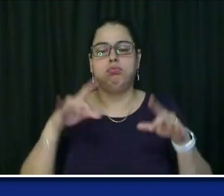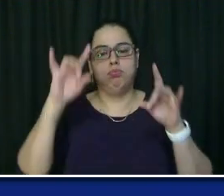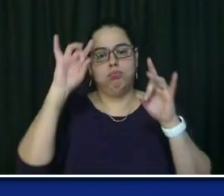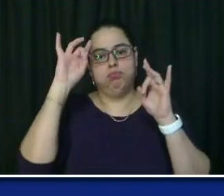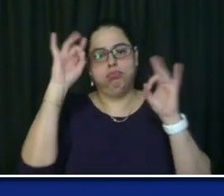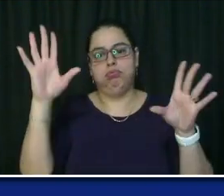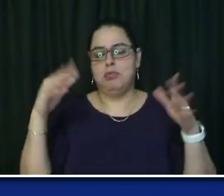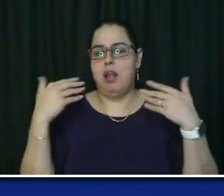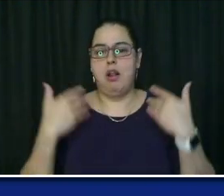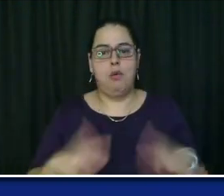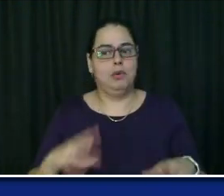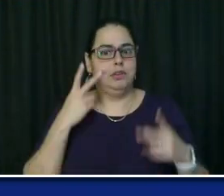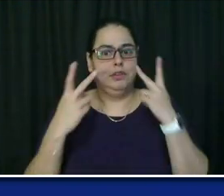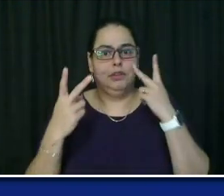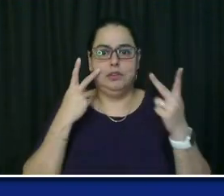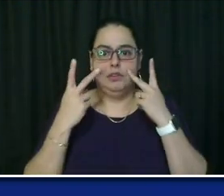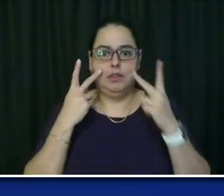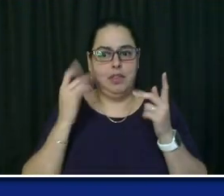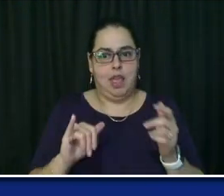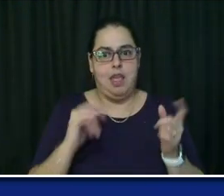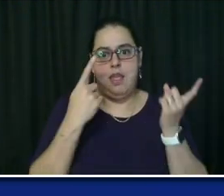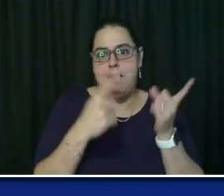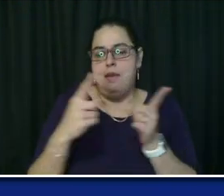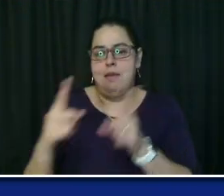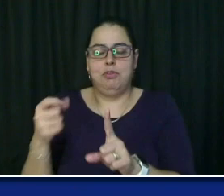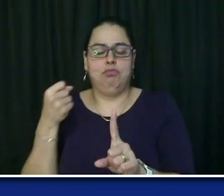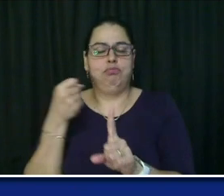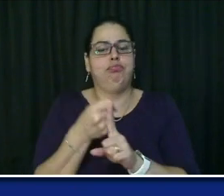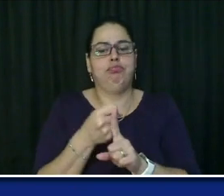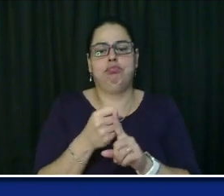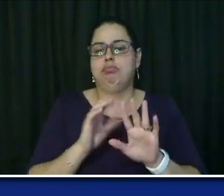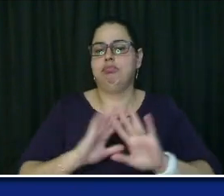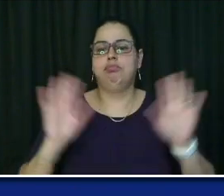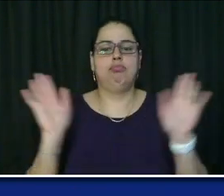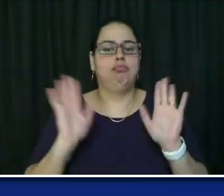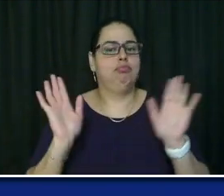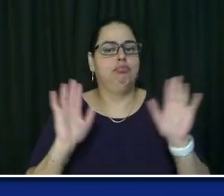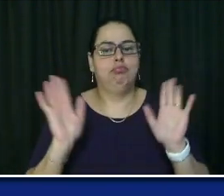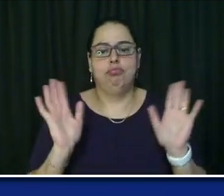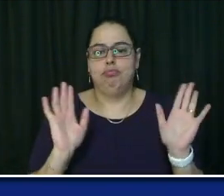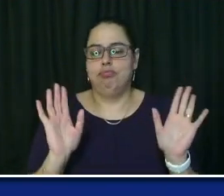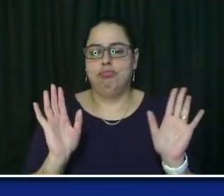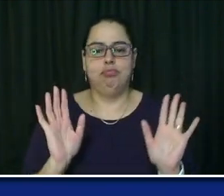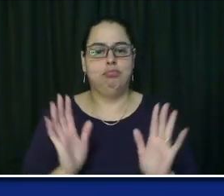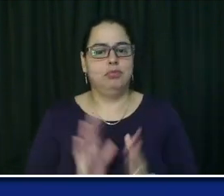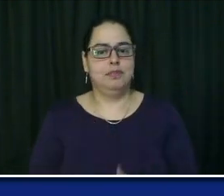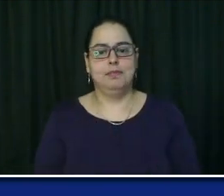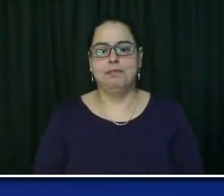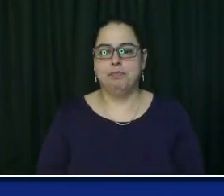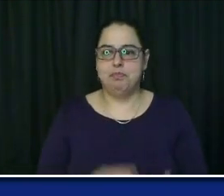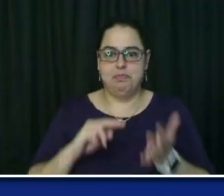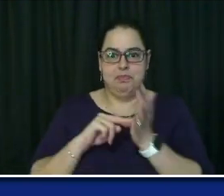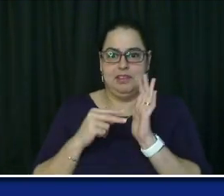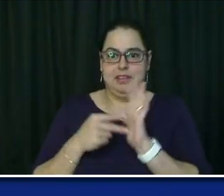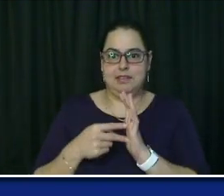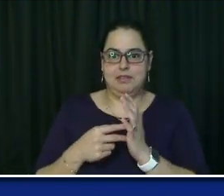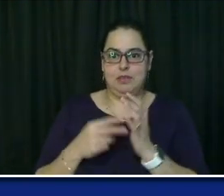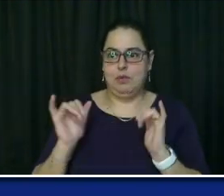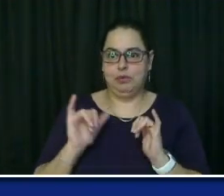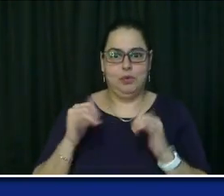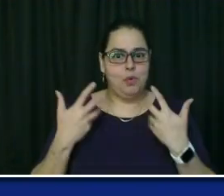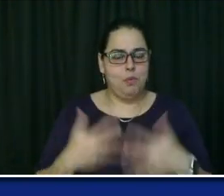one wants to injure the economy any more than it's been injured. But we also know that the economy can't function if the disease is running rampant. So